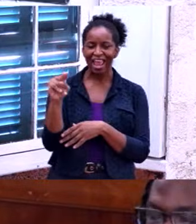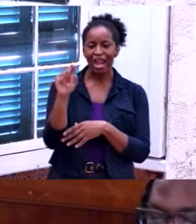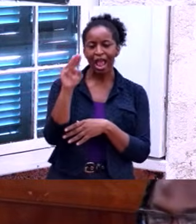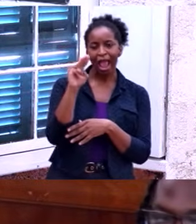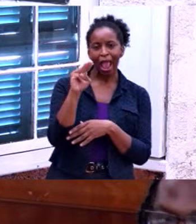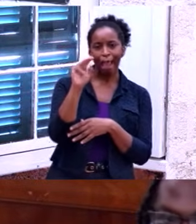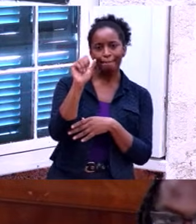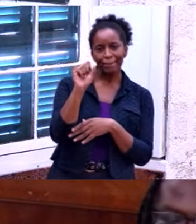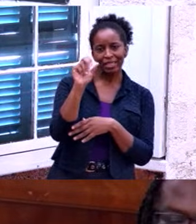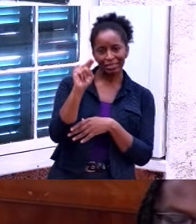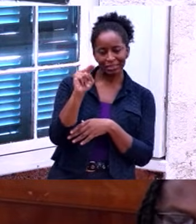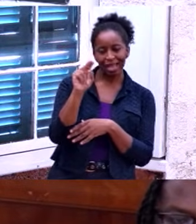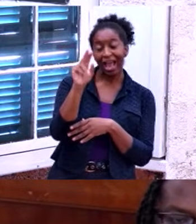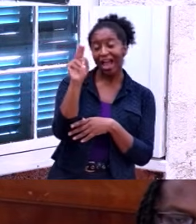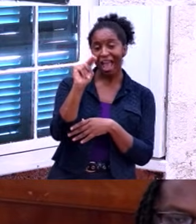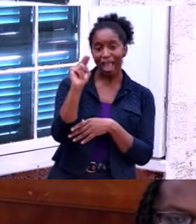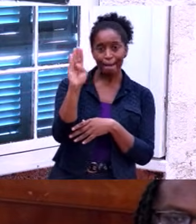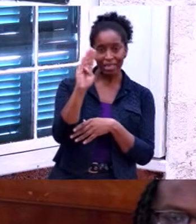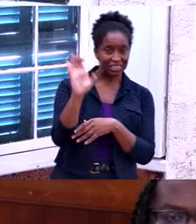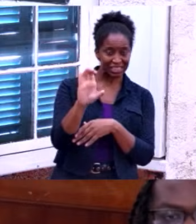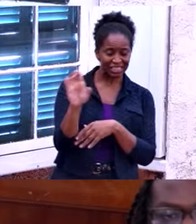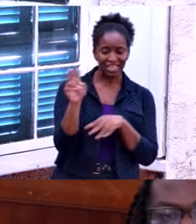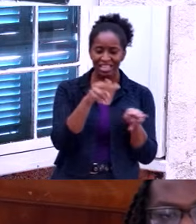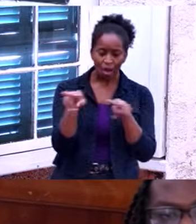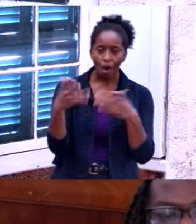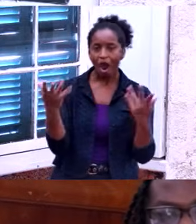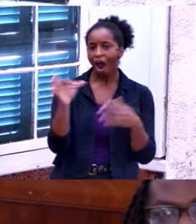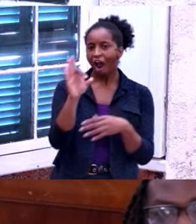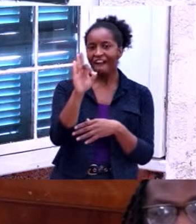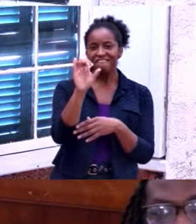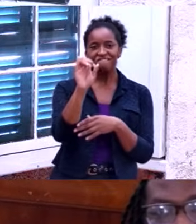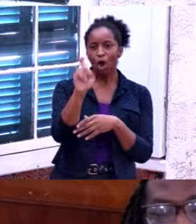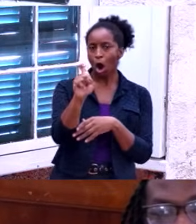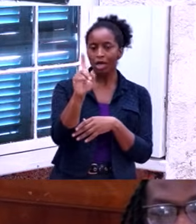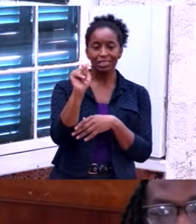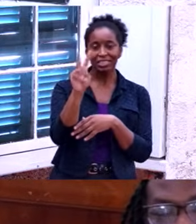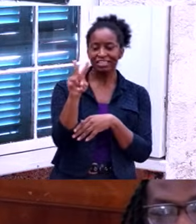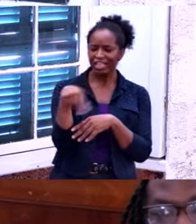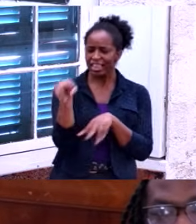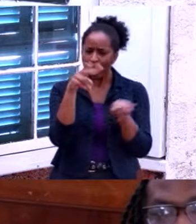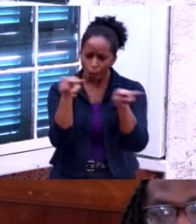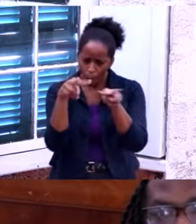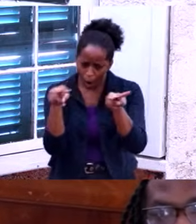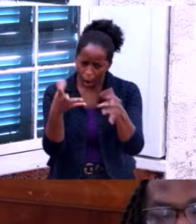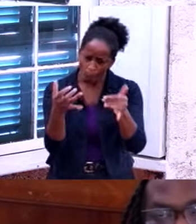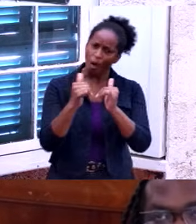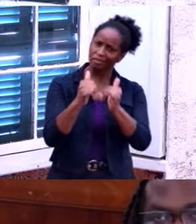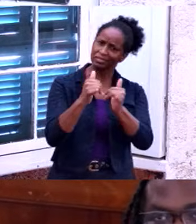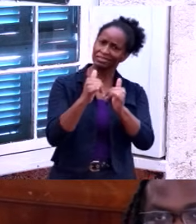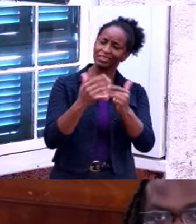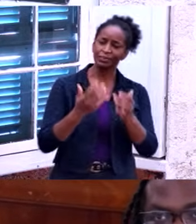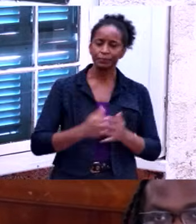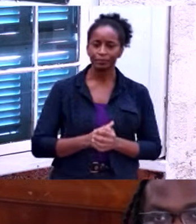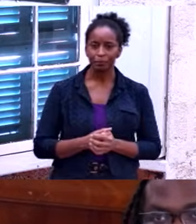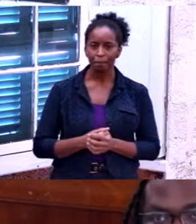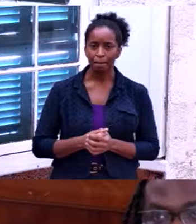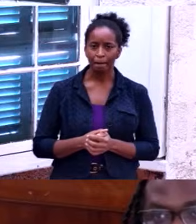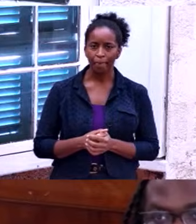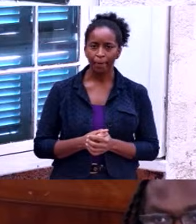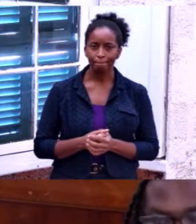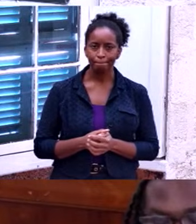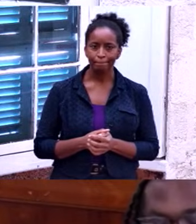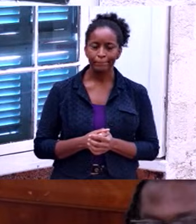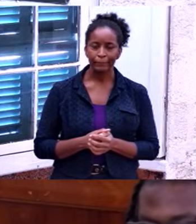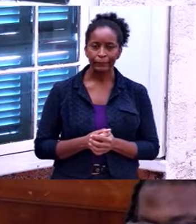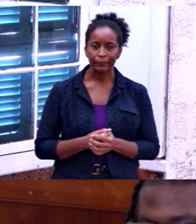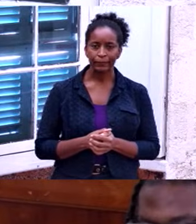49 allows us to do that. And it speaks to modifying, it speaks to even obliterating some of the